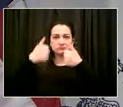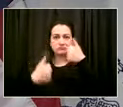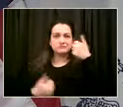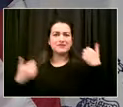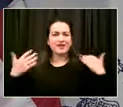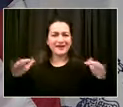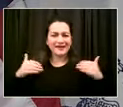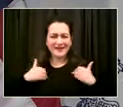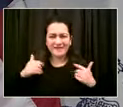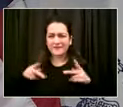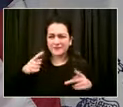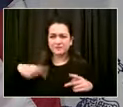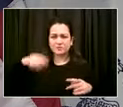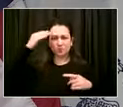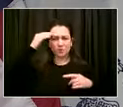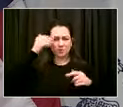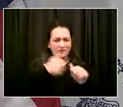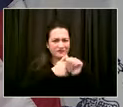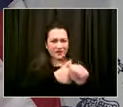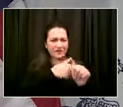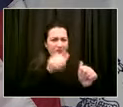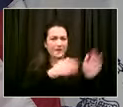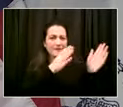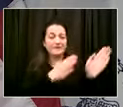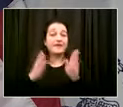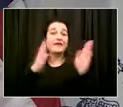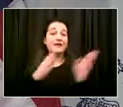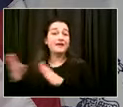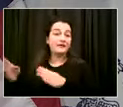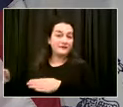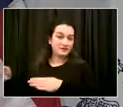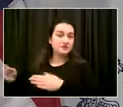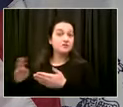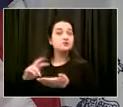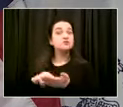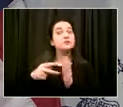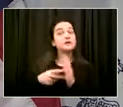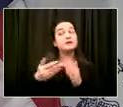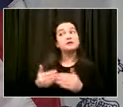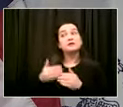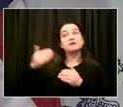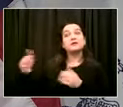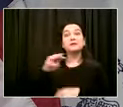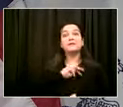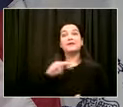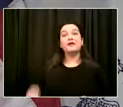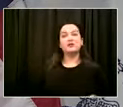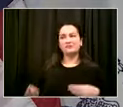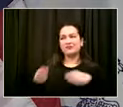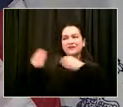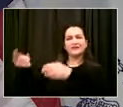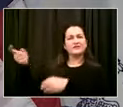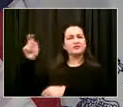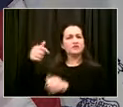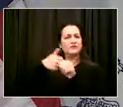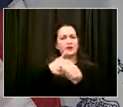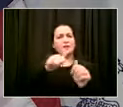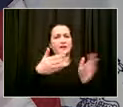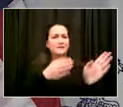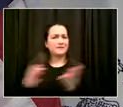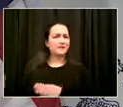up, and as we're now able to start moving our focus away from the day-to-day, hour-to-hour fight against COVID,